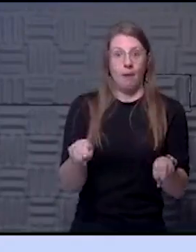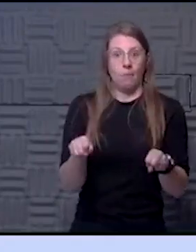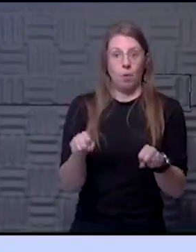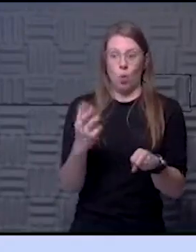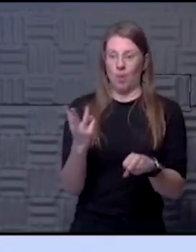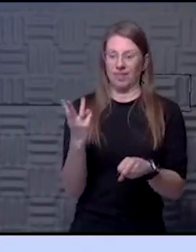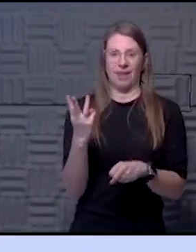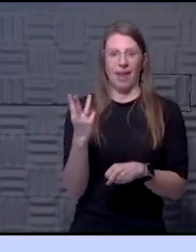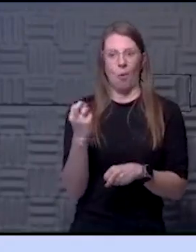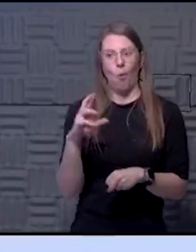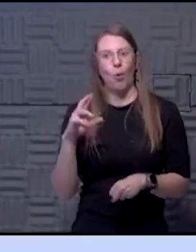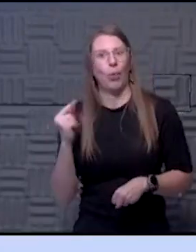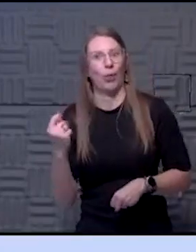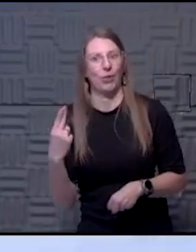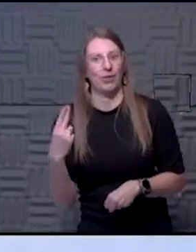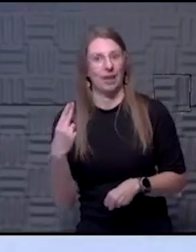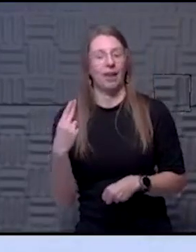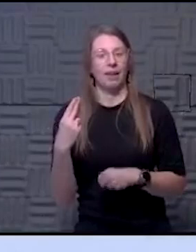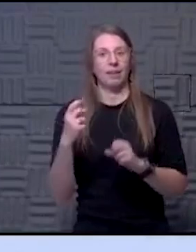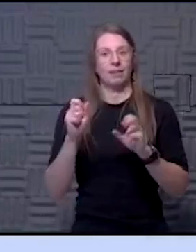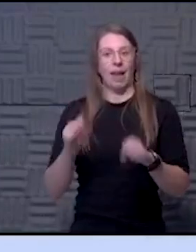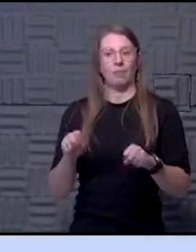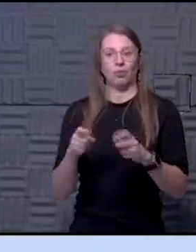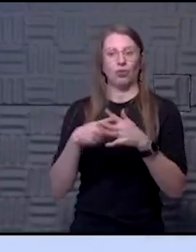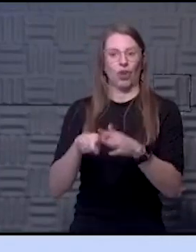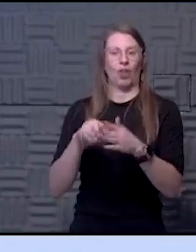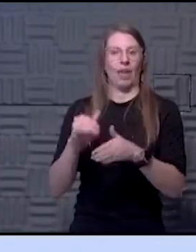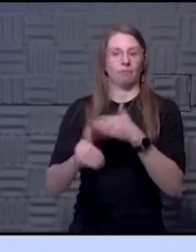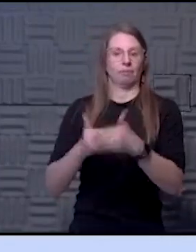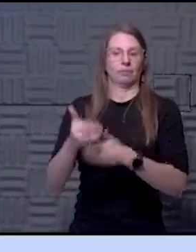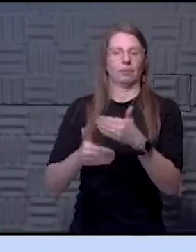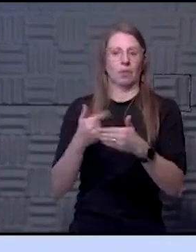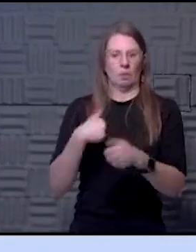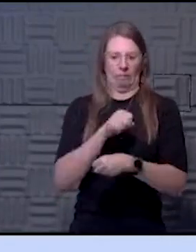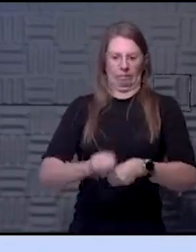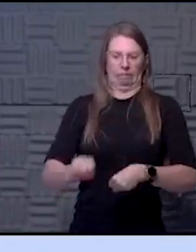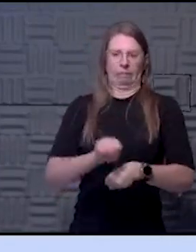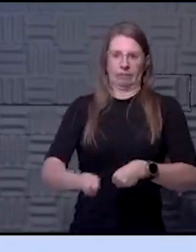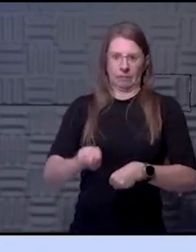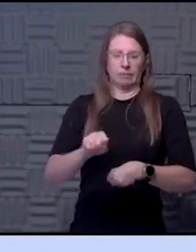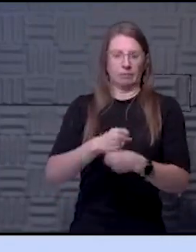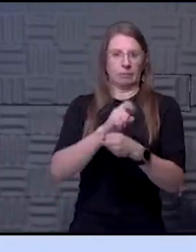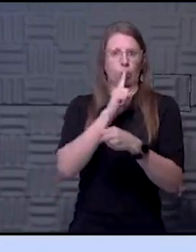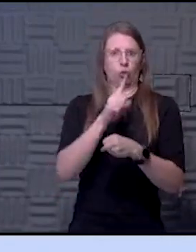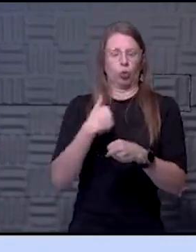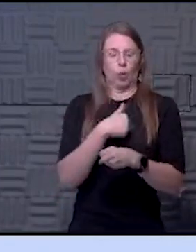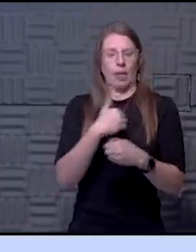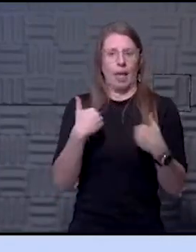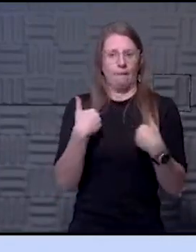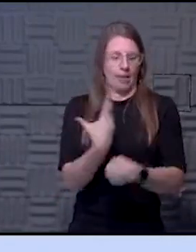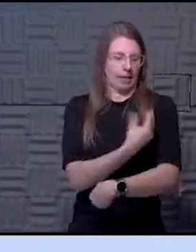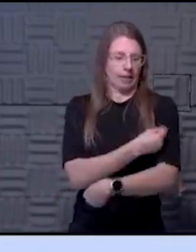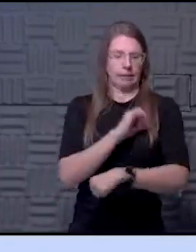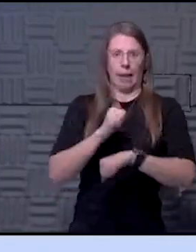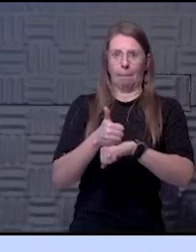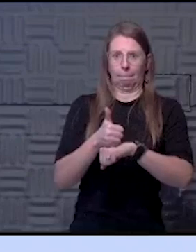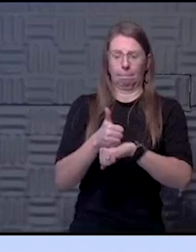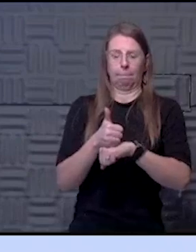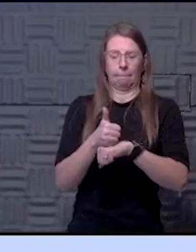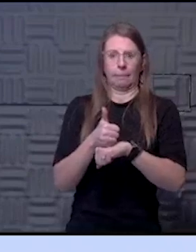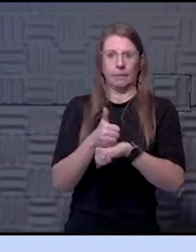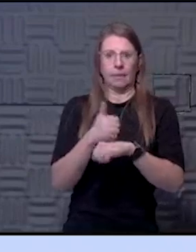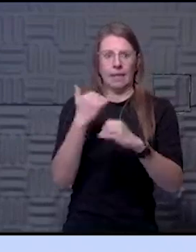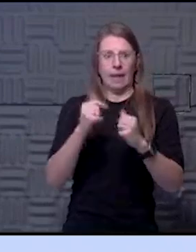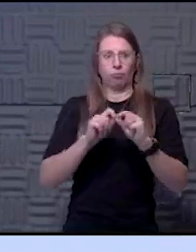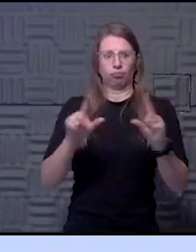by Wednesday or Thursday, to be able to get that started. You know, we have worked hard to make sure we have the vaccine set up. You're seeing that now on the